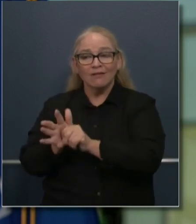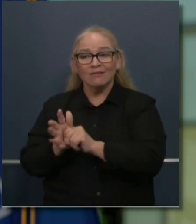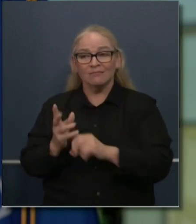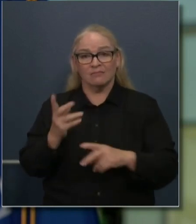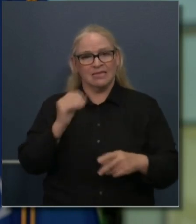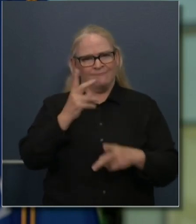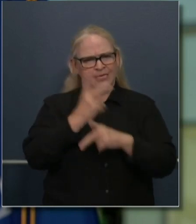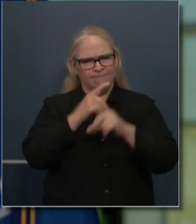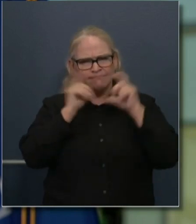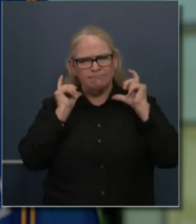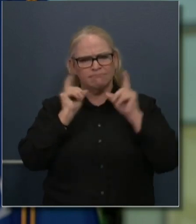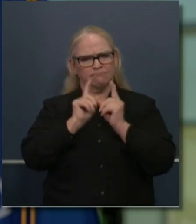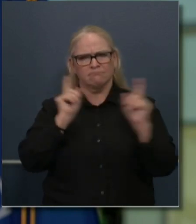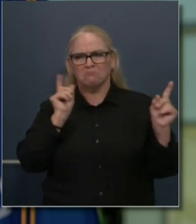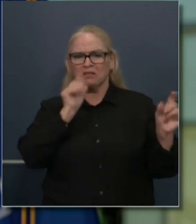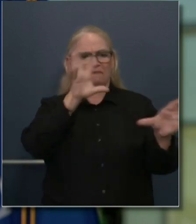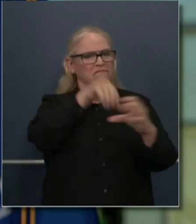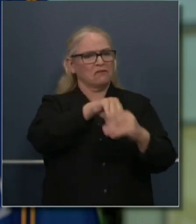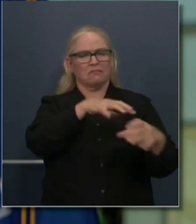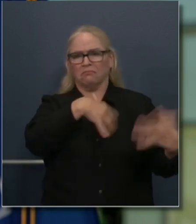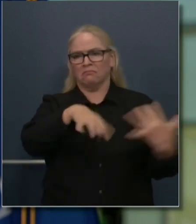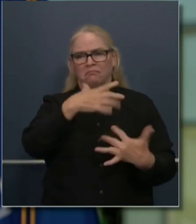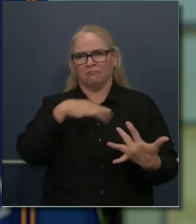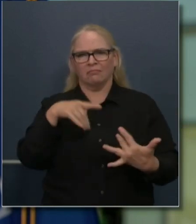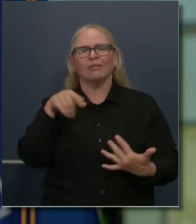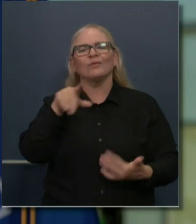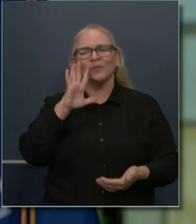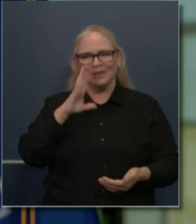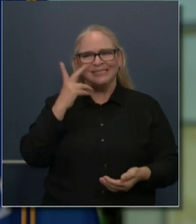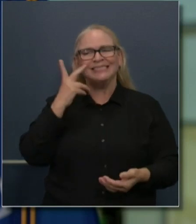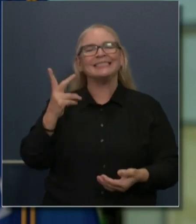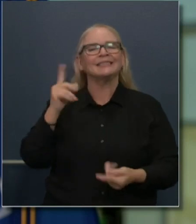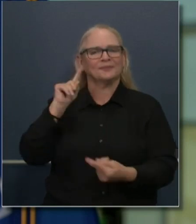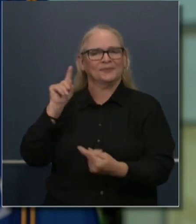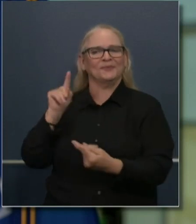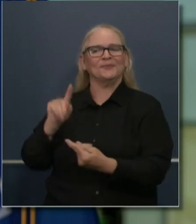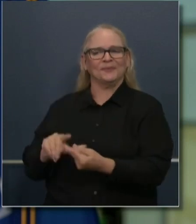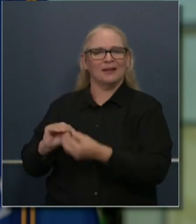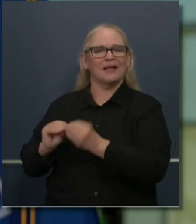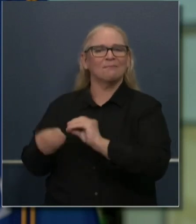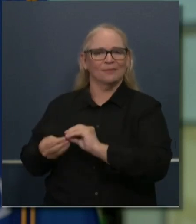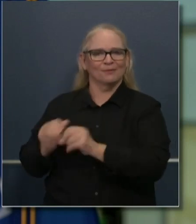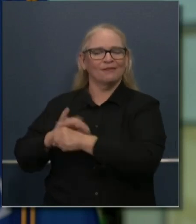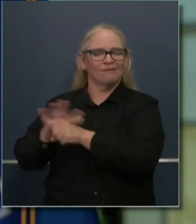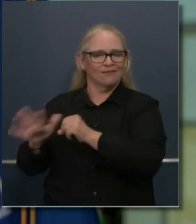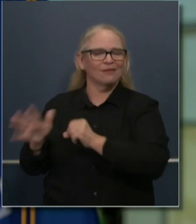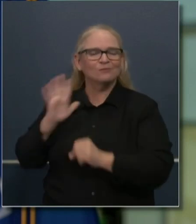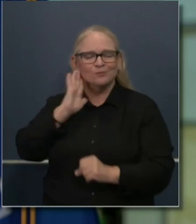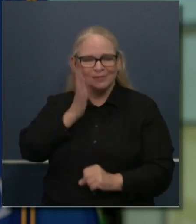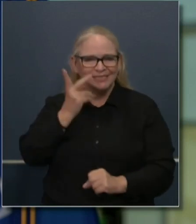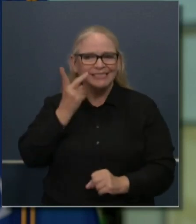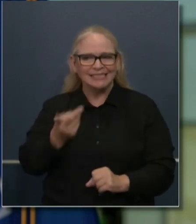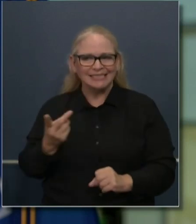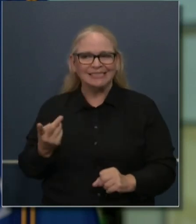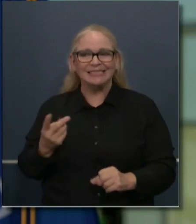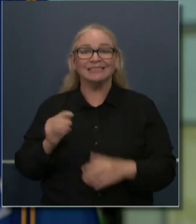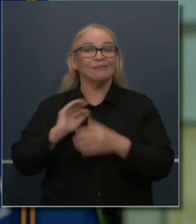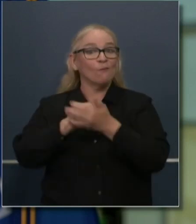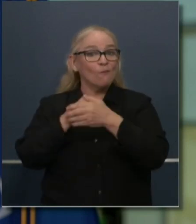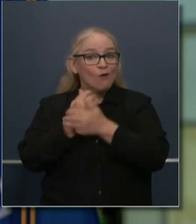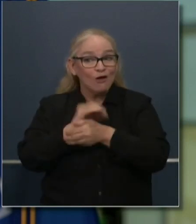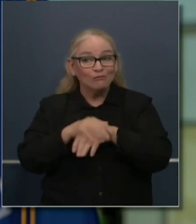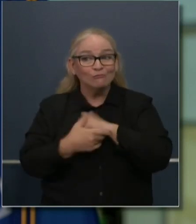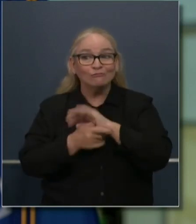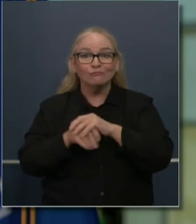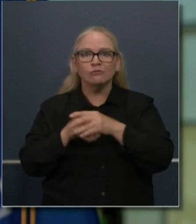own capacity to get it. As always, can't forget washing hands, sanitation, which is foundational and